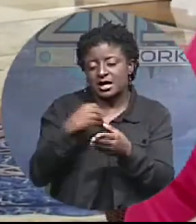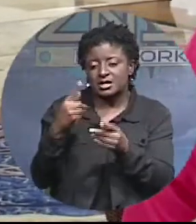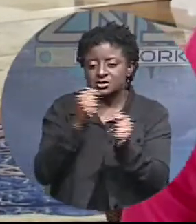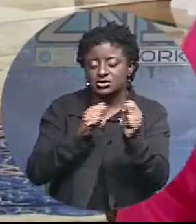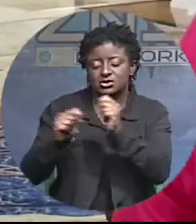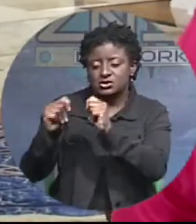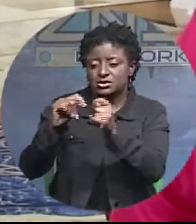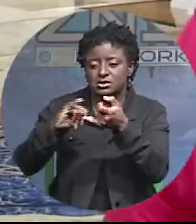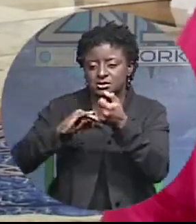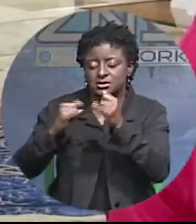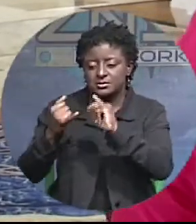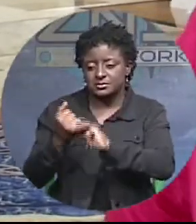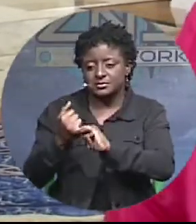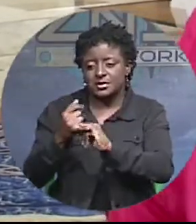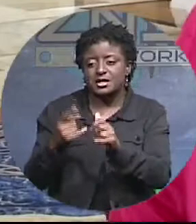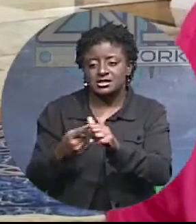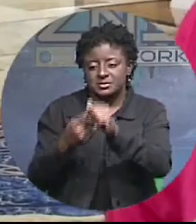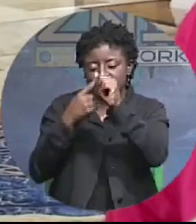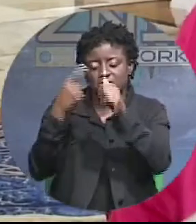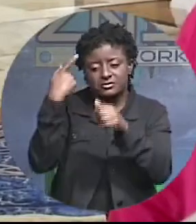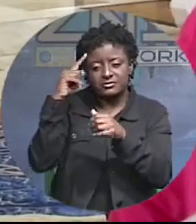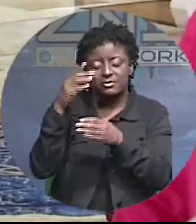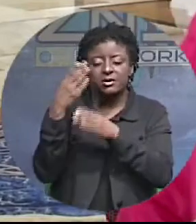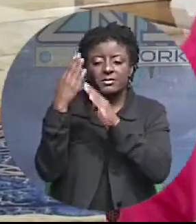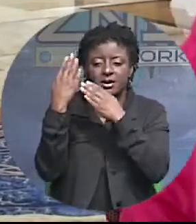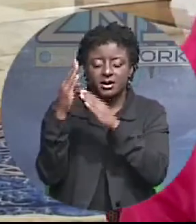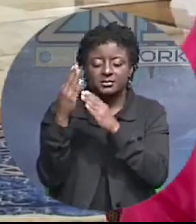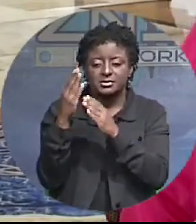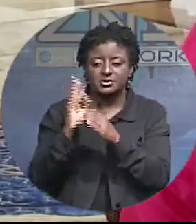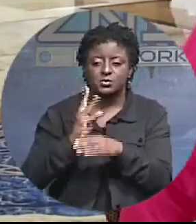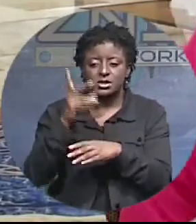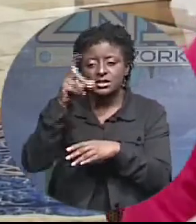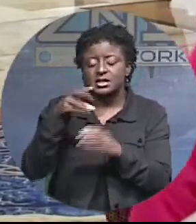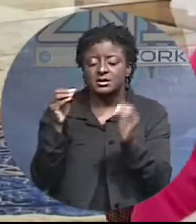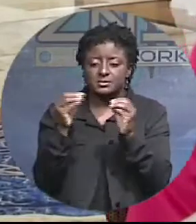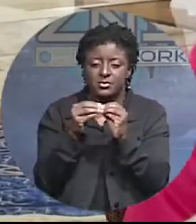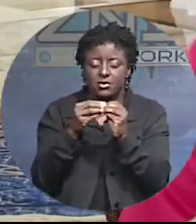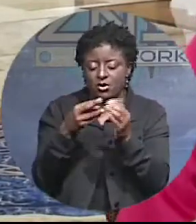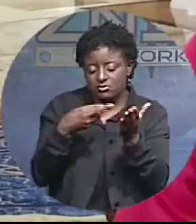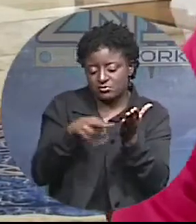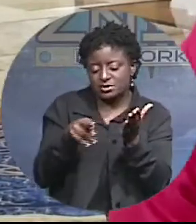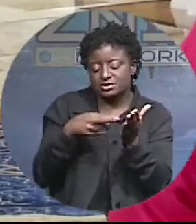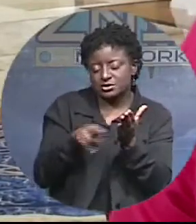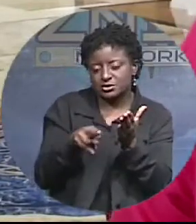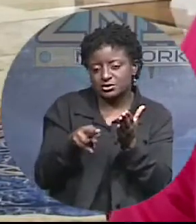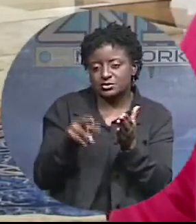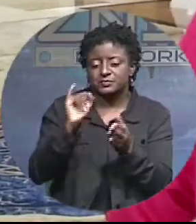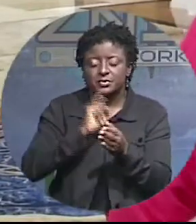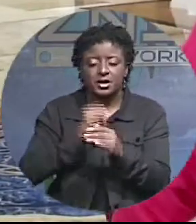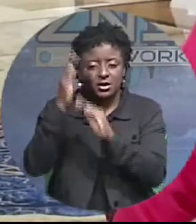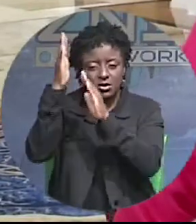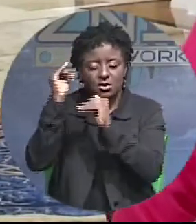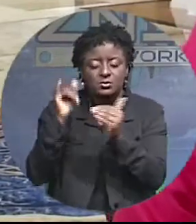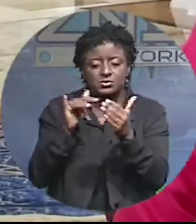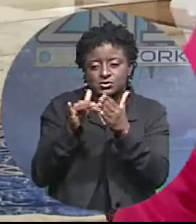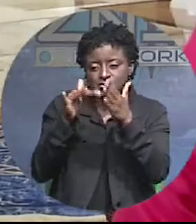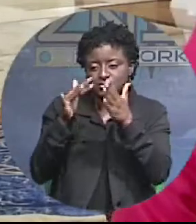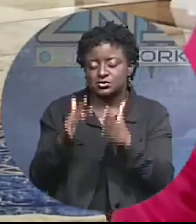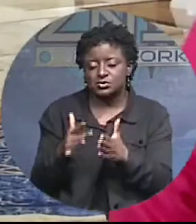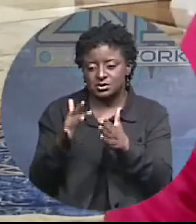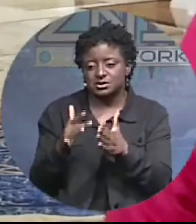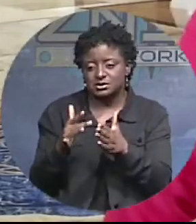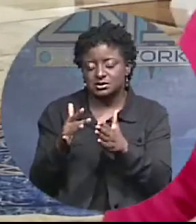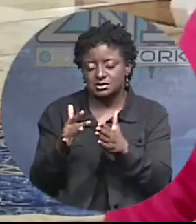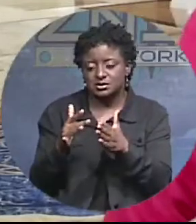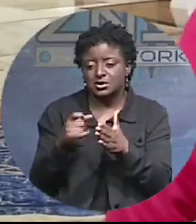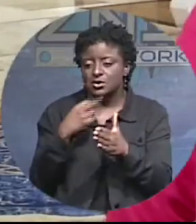Bahama-centric. And we just simply need to do a little bit more research. And so I'm hoping that the students in particular who are registered, and we have a